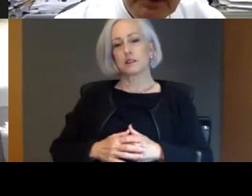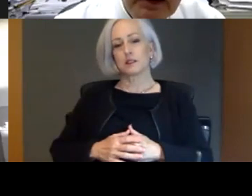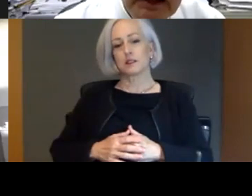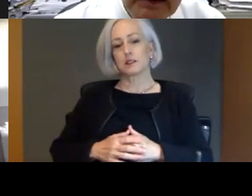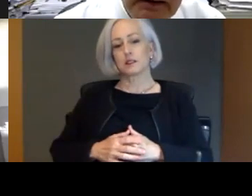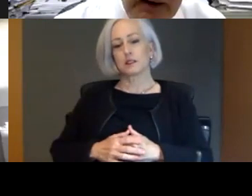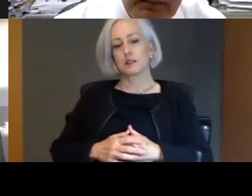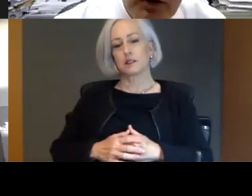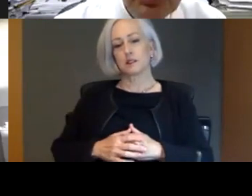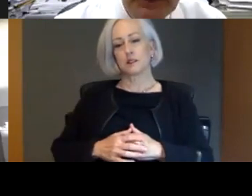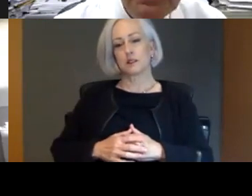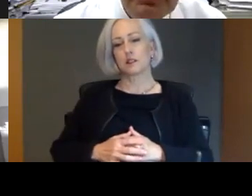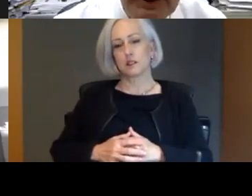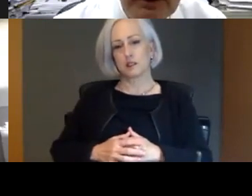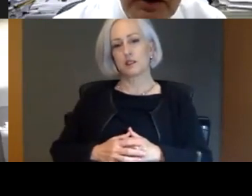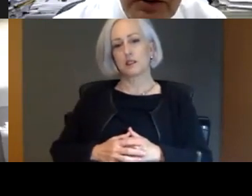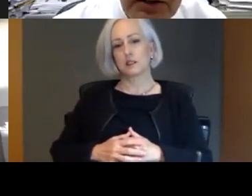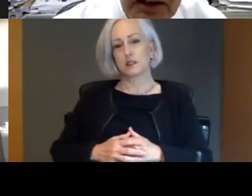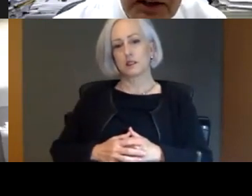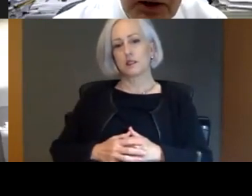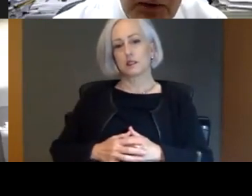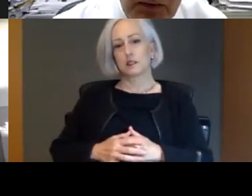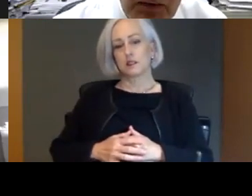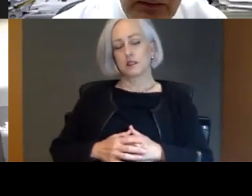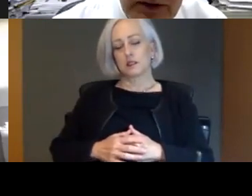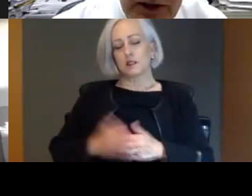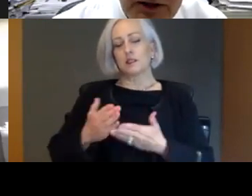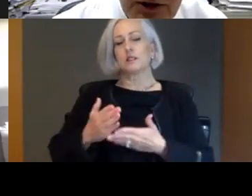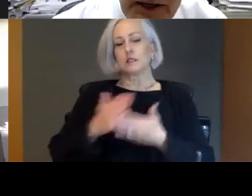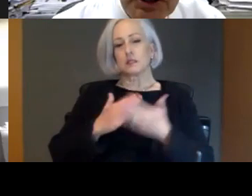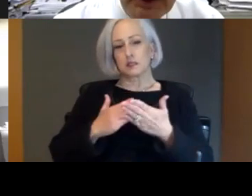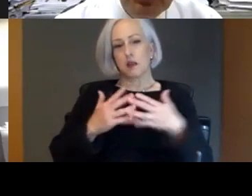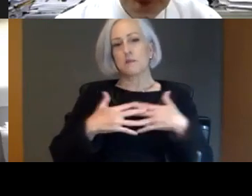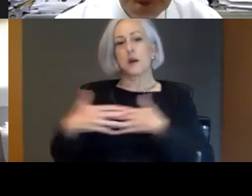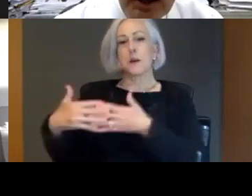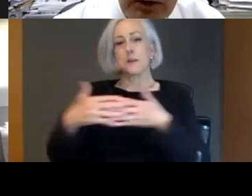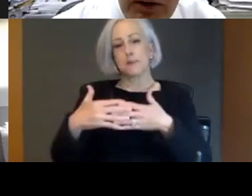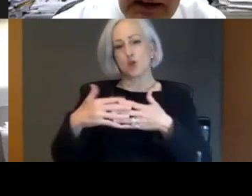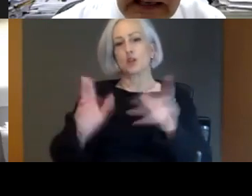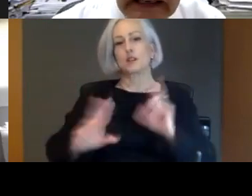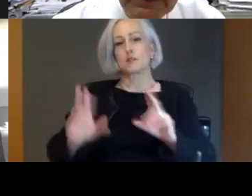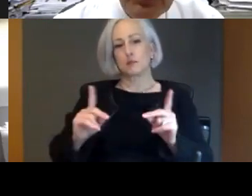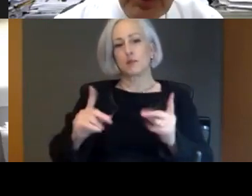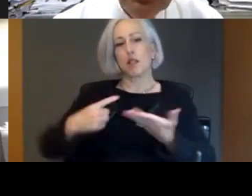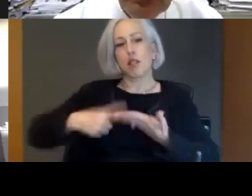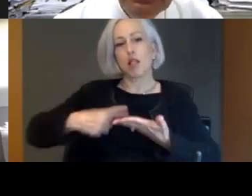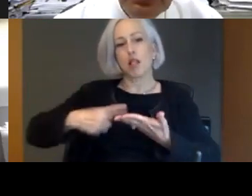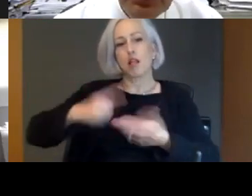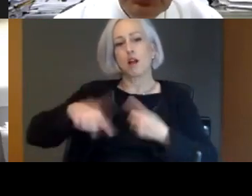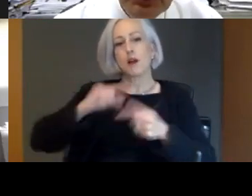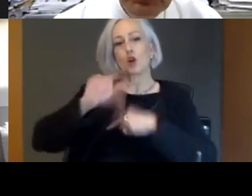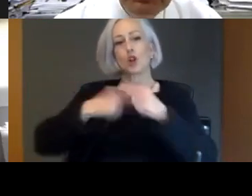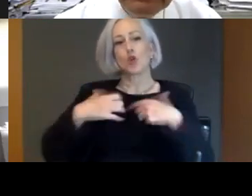but marginalized Americans. We talk so much about global health. Is there things we